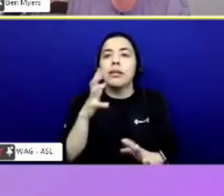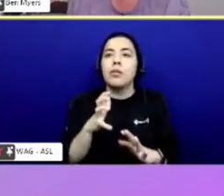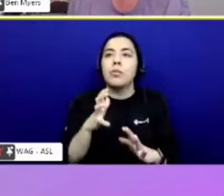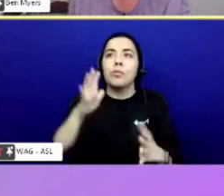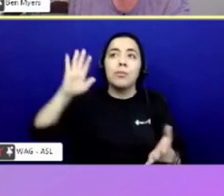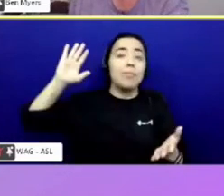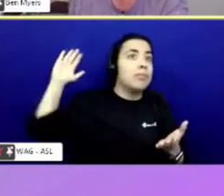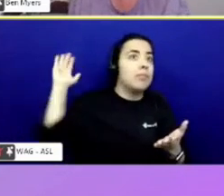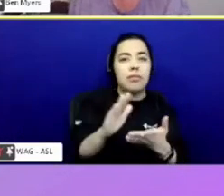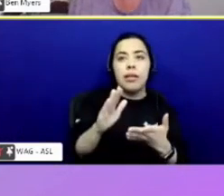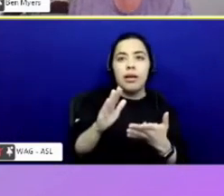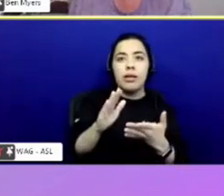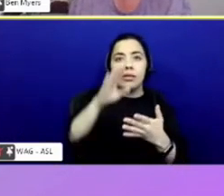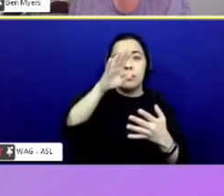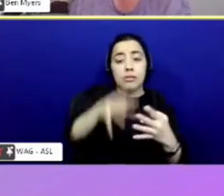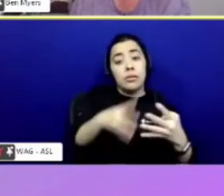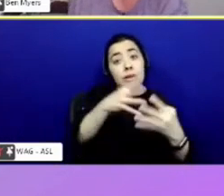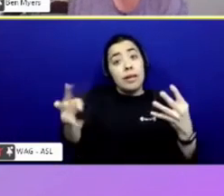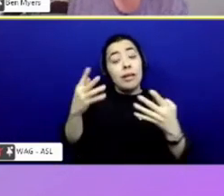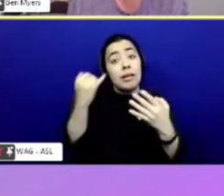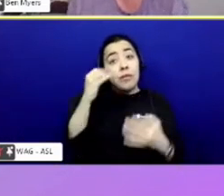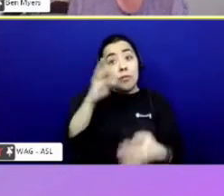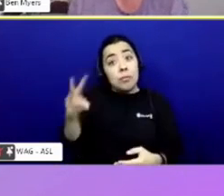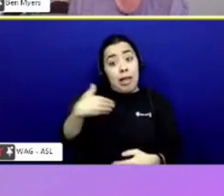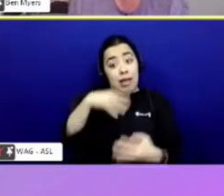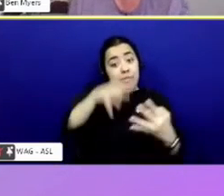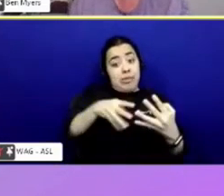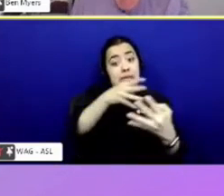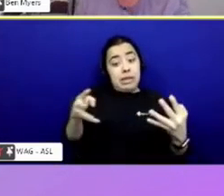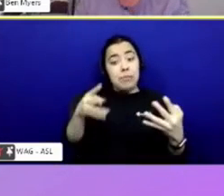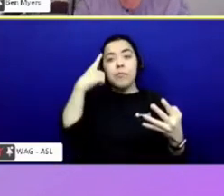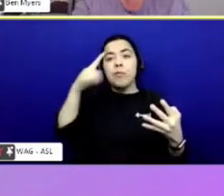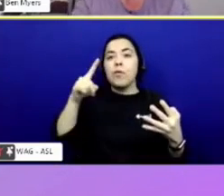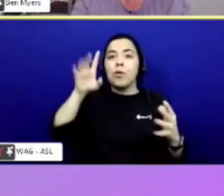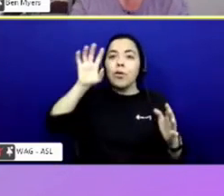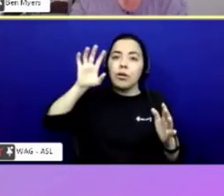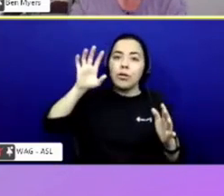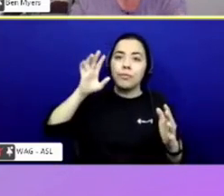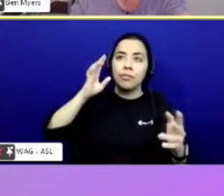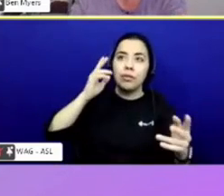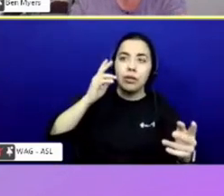website used a layout table doesn't mean it has to suck for real disabled people.